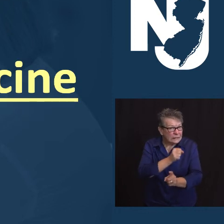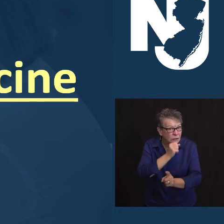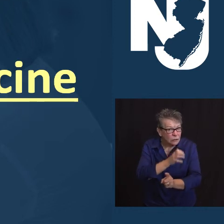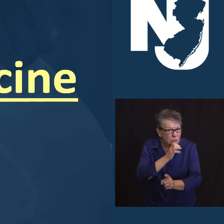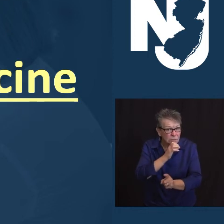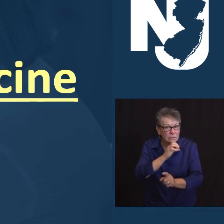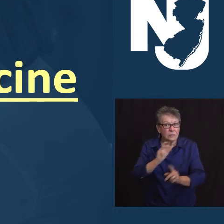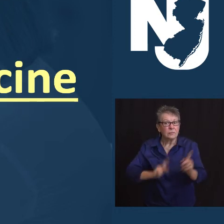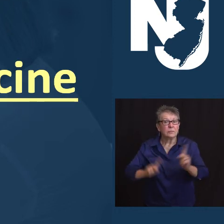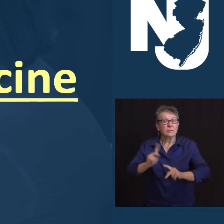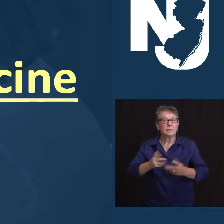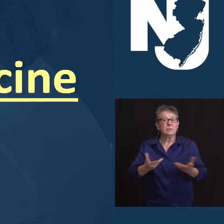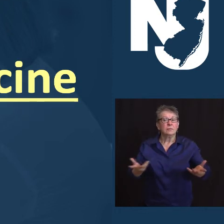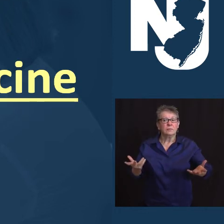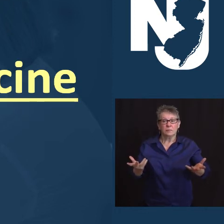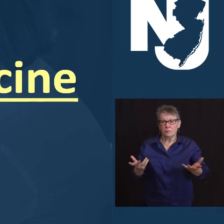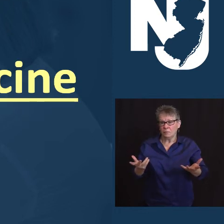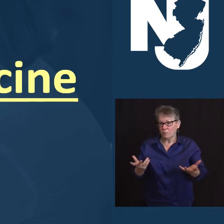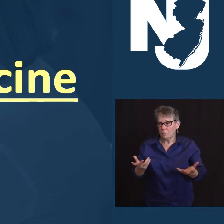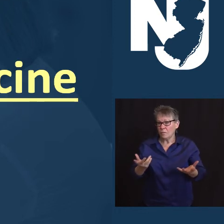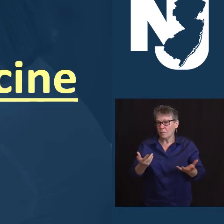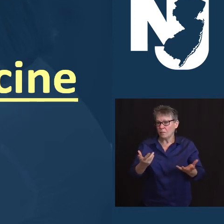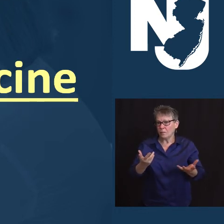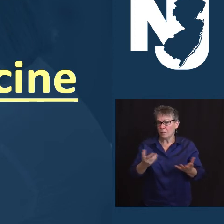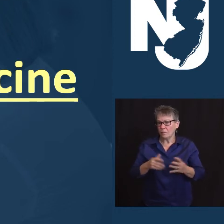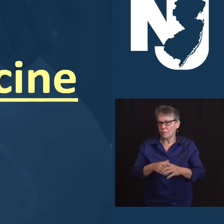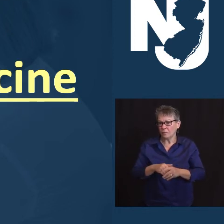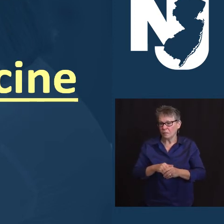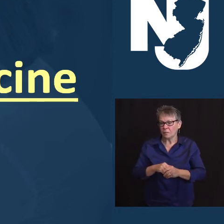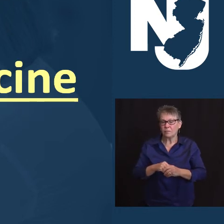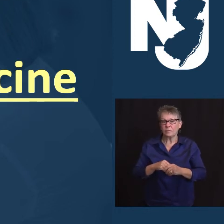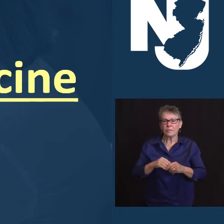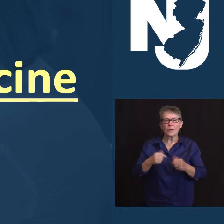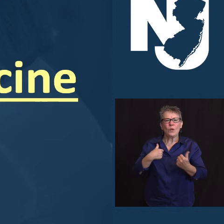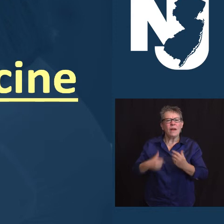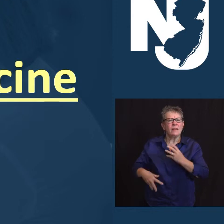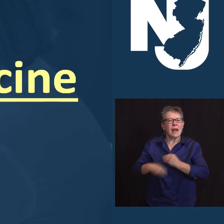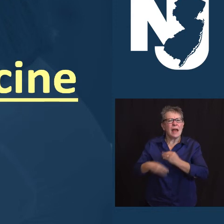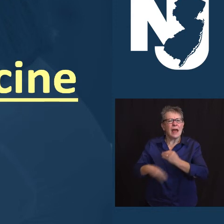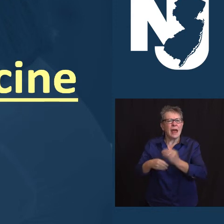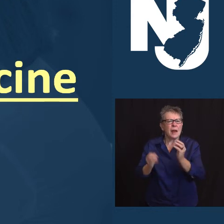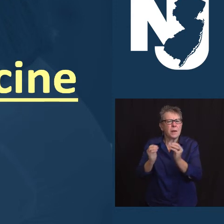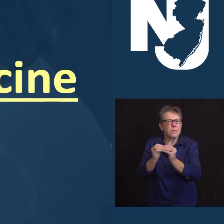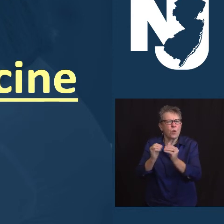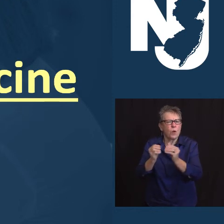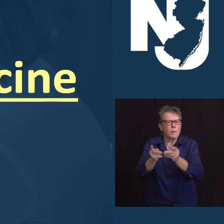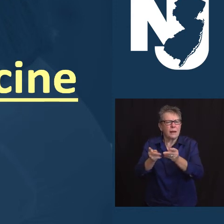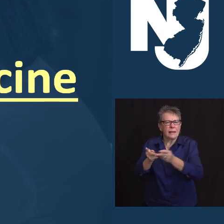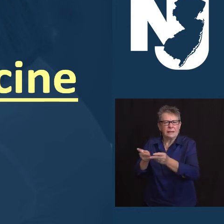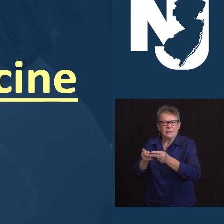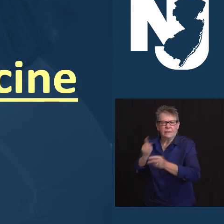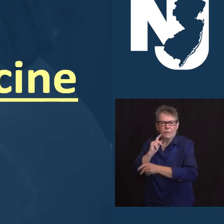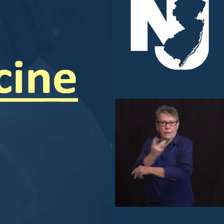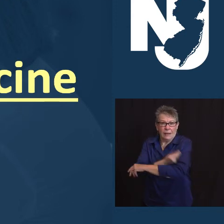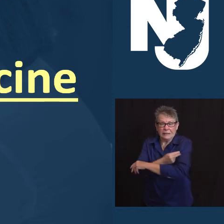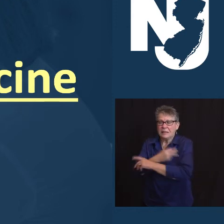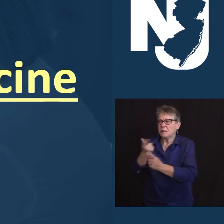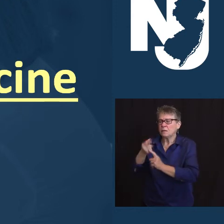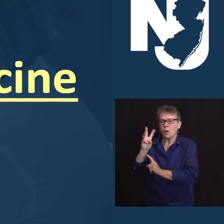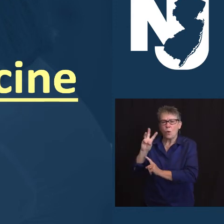and Walgreens given to the older adults, residents with disabilities, and workers in our long-term